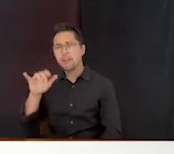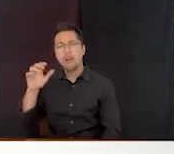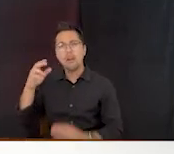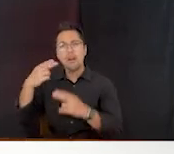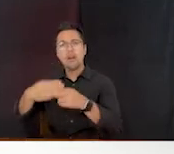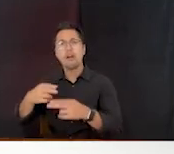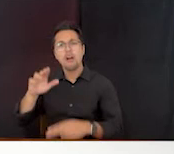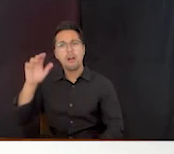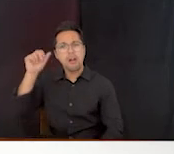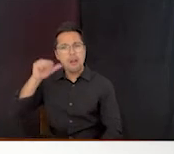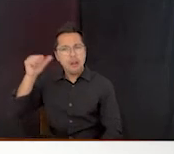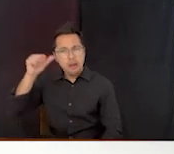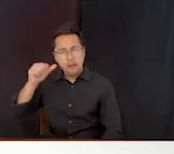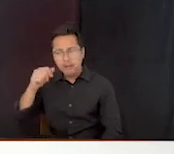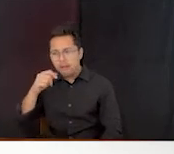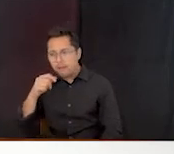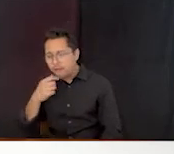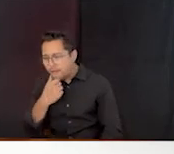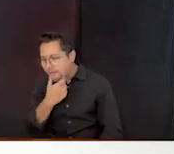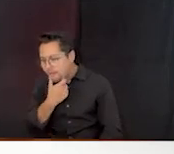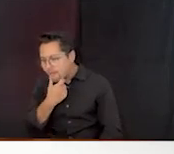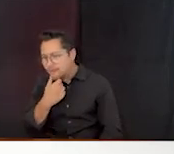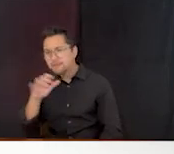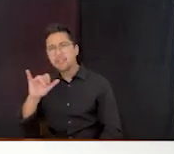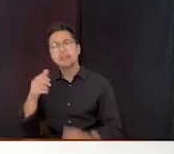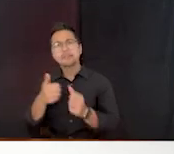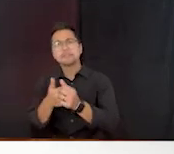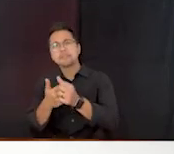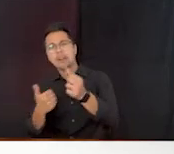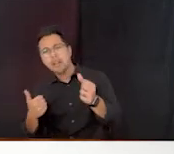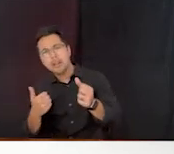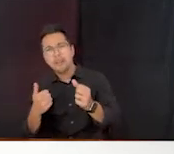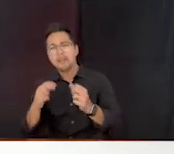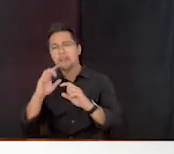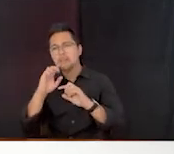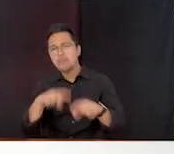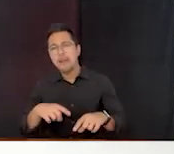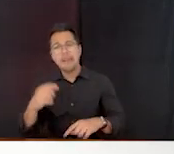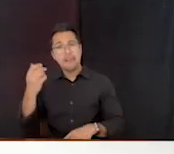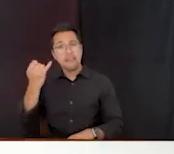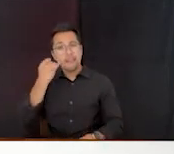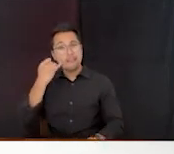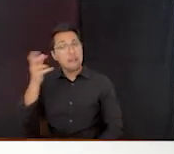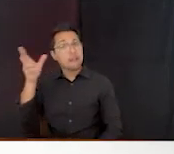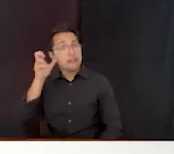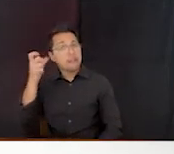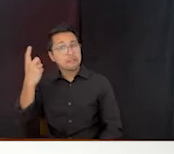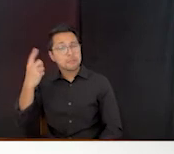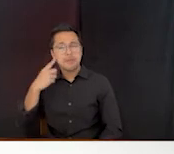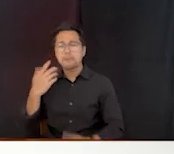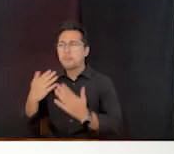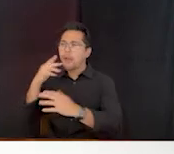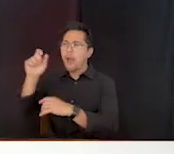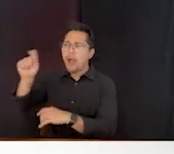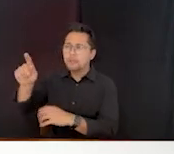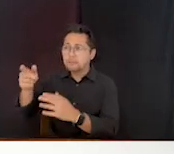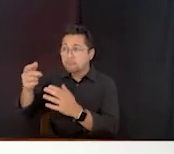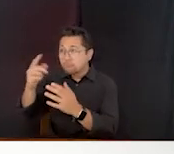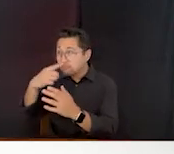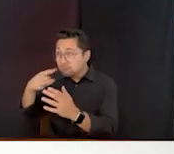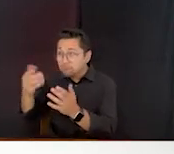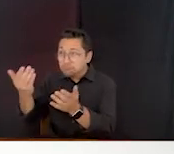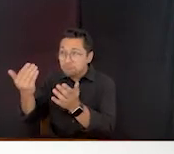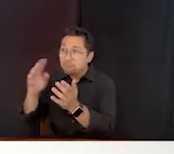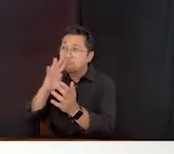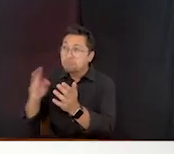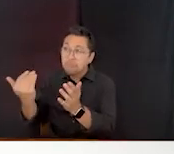disorder. So it's pretty much just like a delayed response. If I hear something, I'll probably have to ask people to repeat it sometimes, just because I don't get all the information